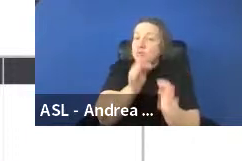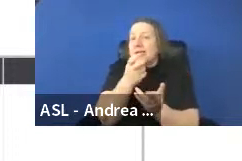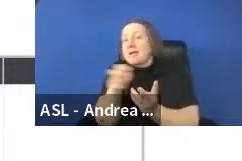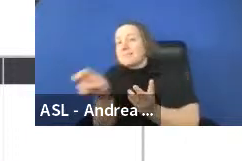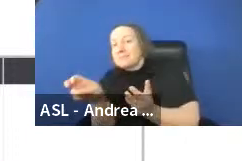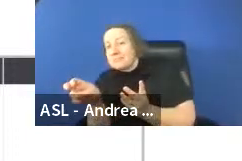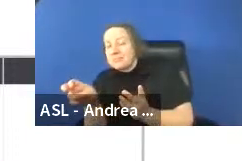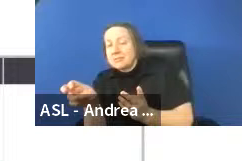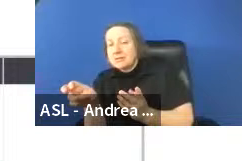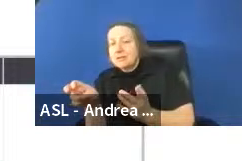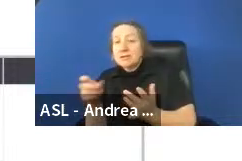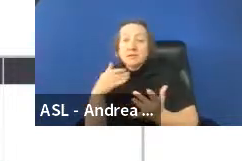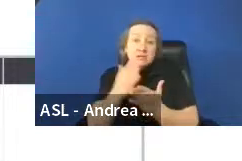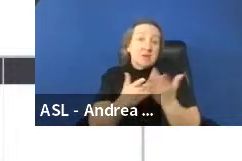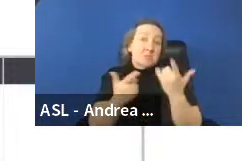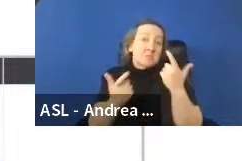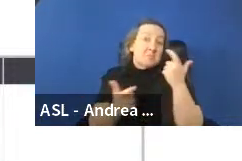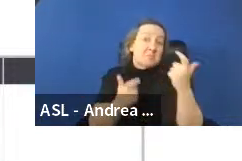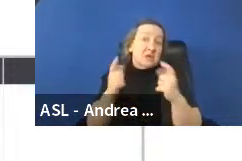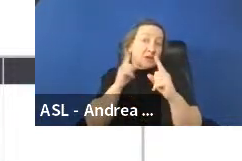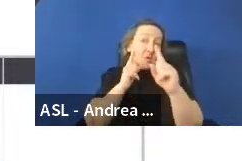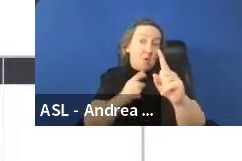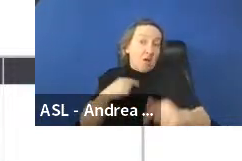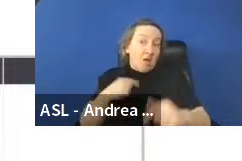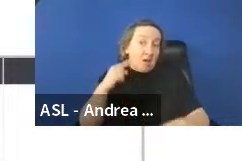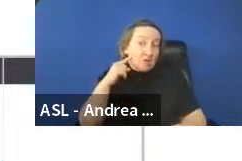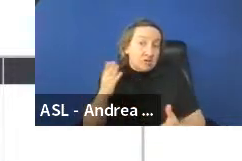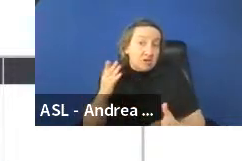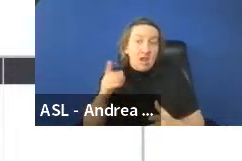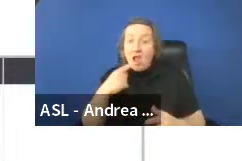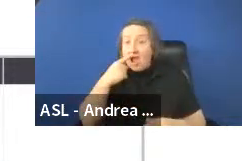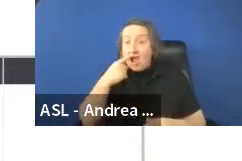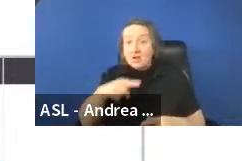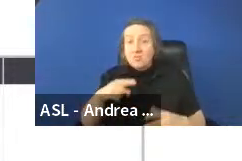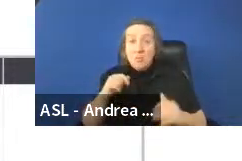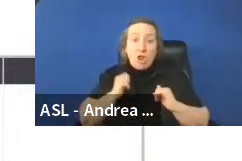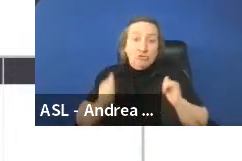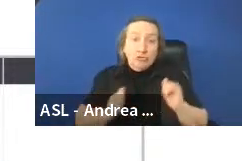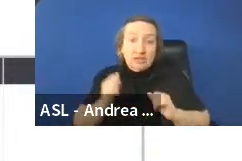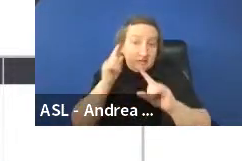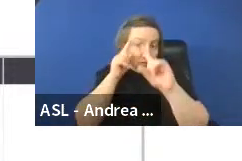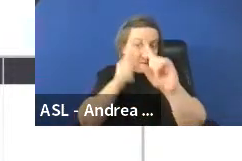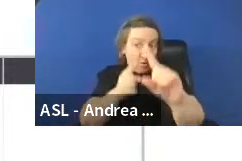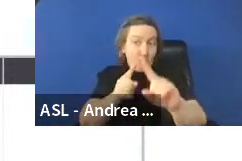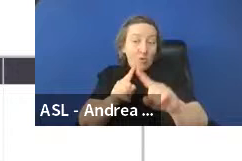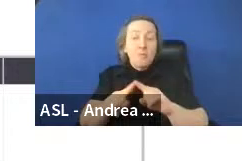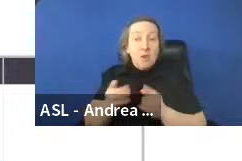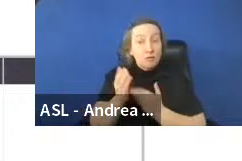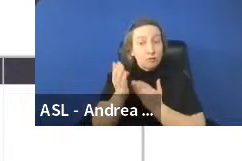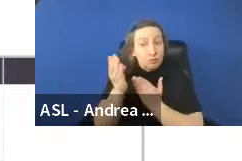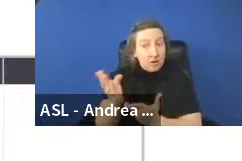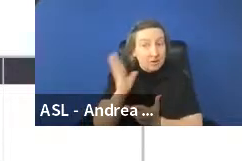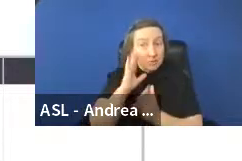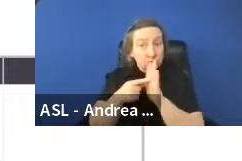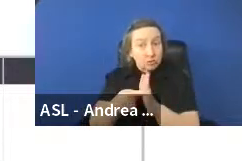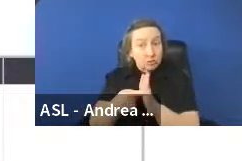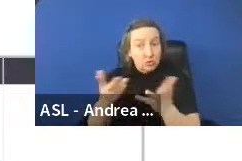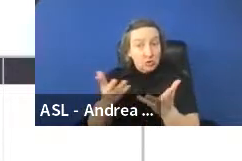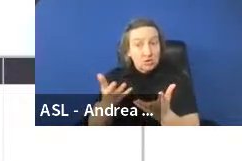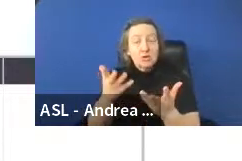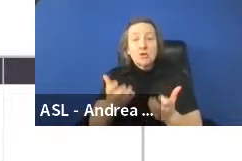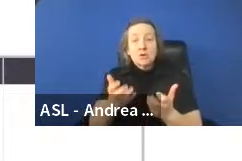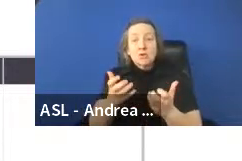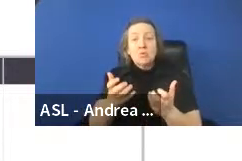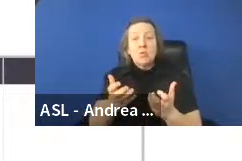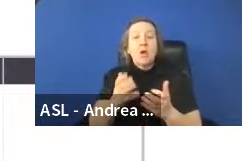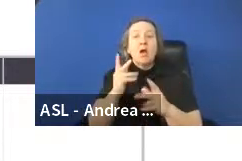aggressive goals that I've heard here. And I have no problem with aggressive goals, but what this recommendation will say is, if you want to move a certain number